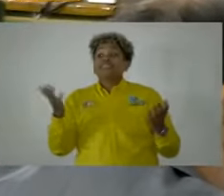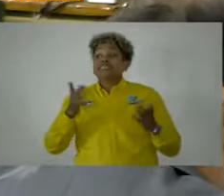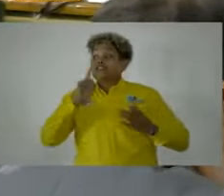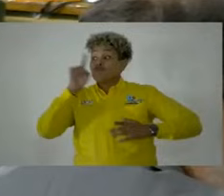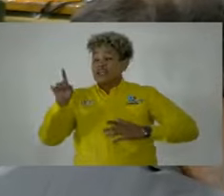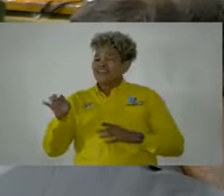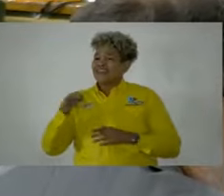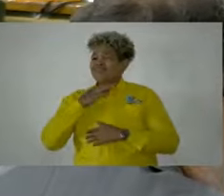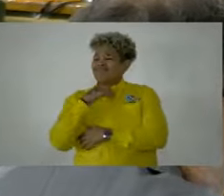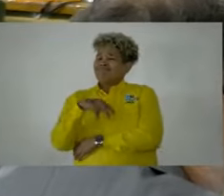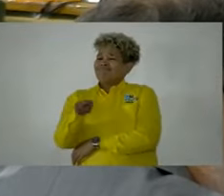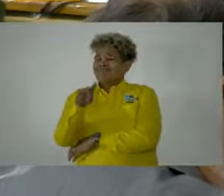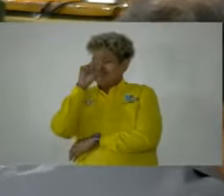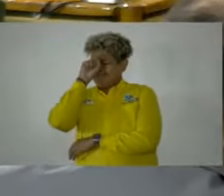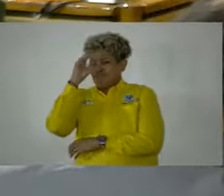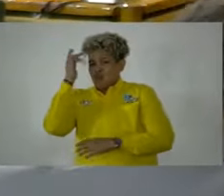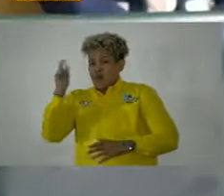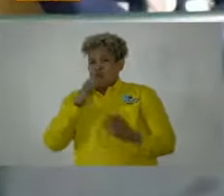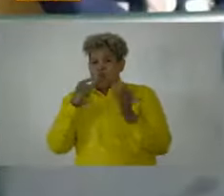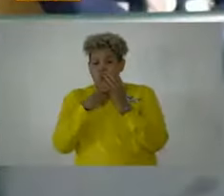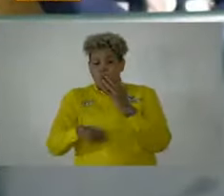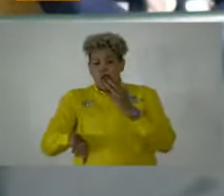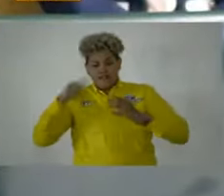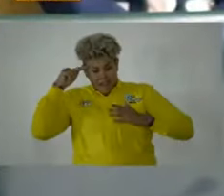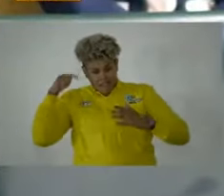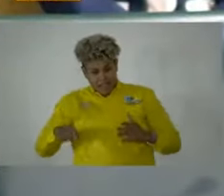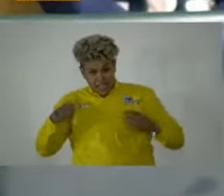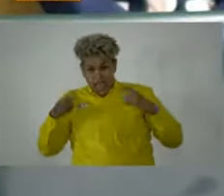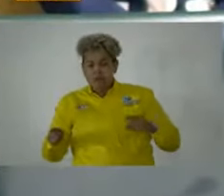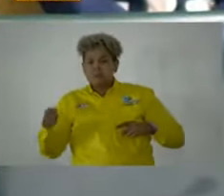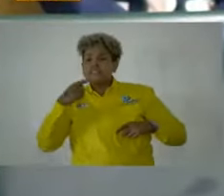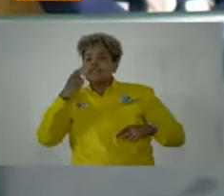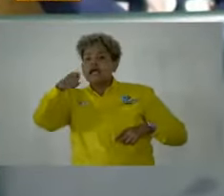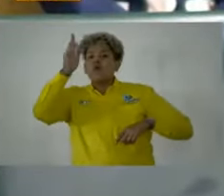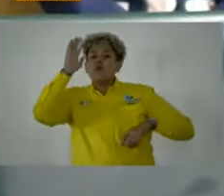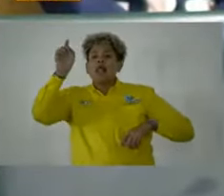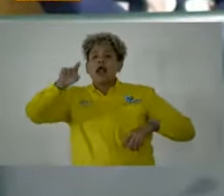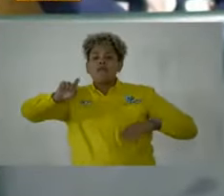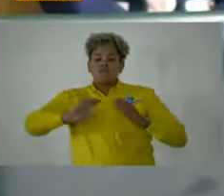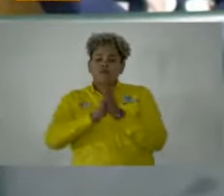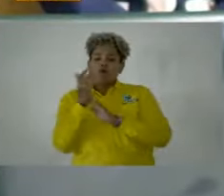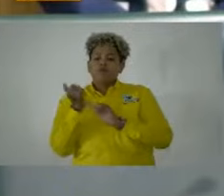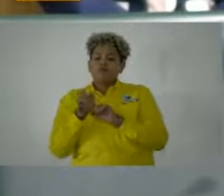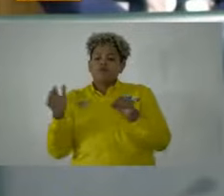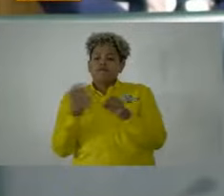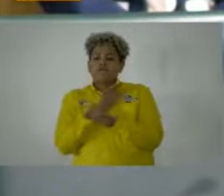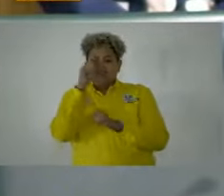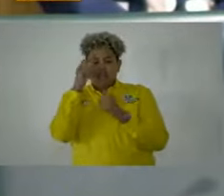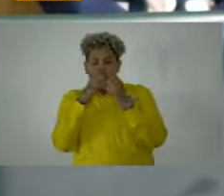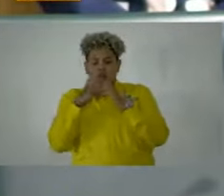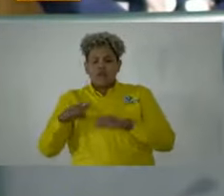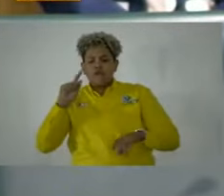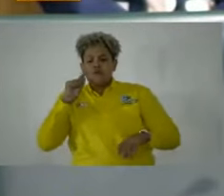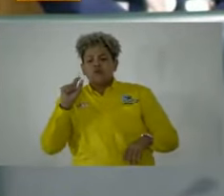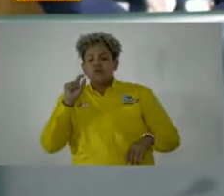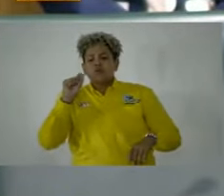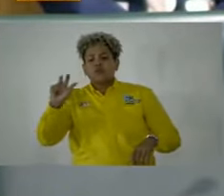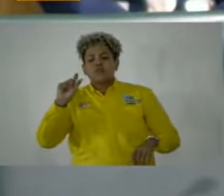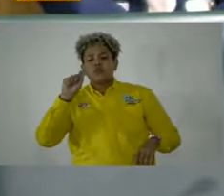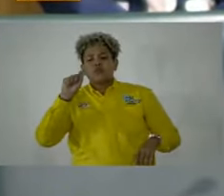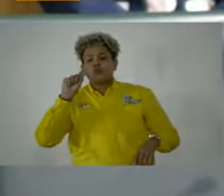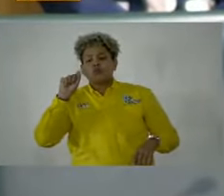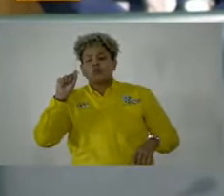questionable because to qualify for this, he says that you will have to become fully compliant for the